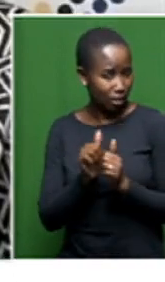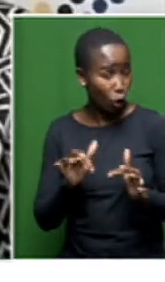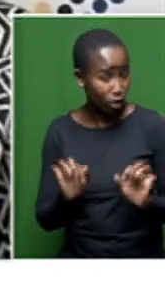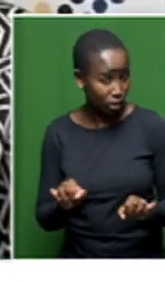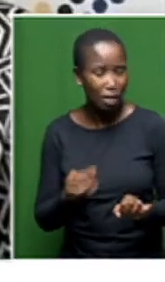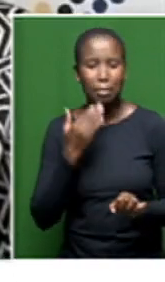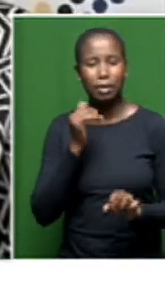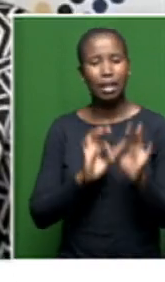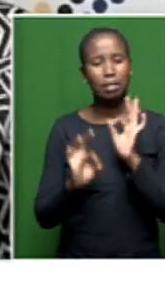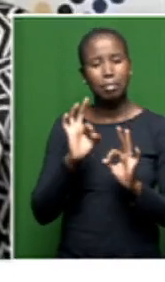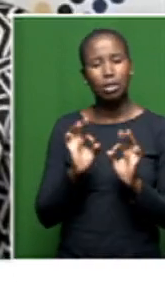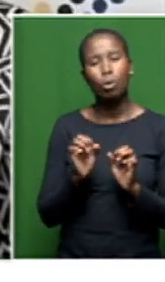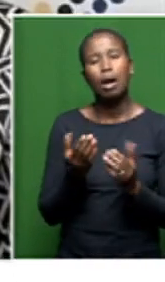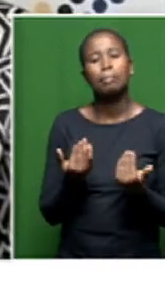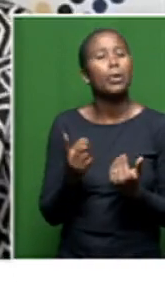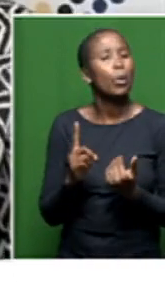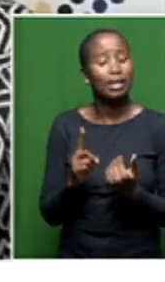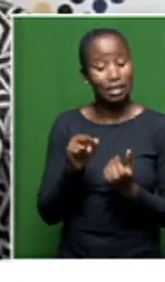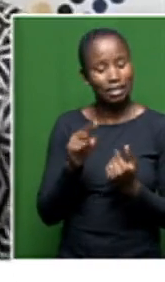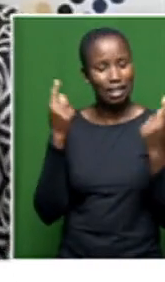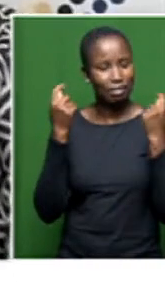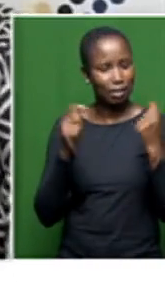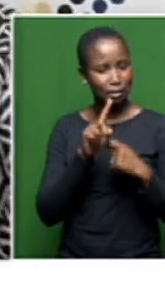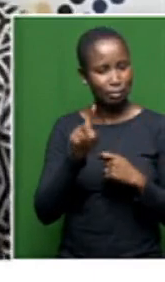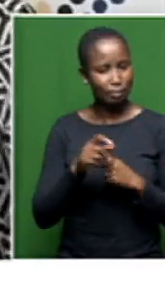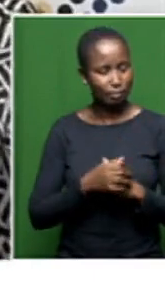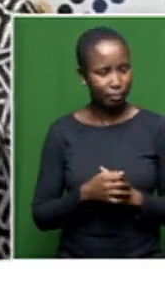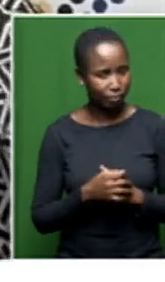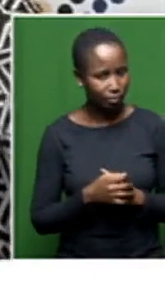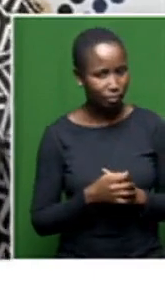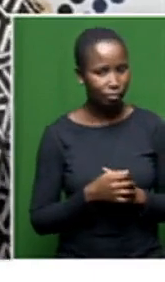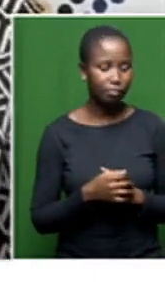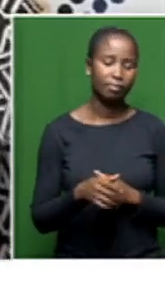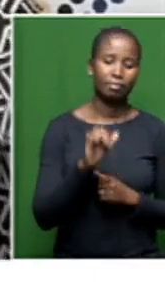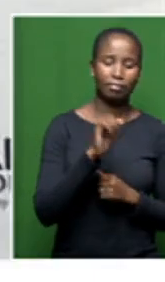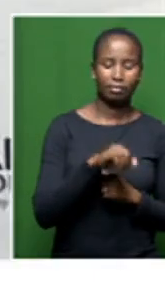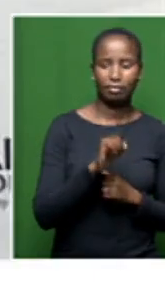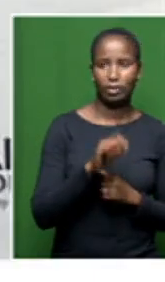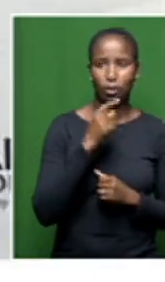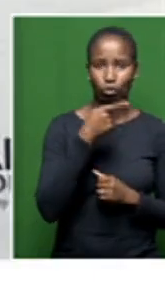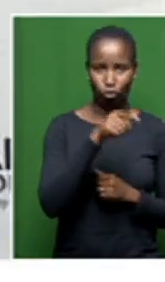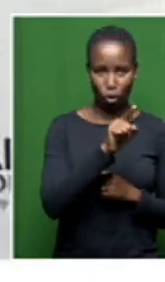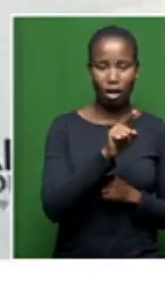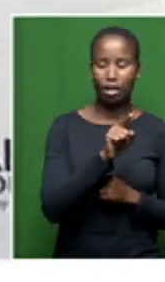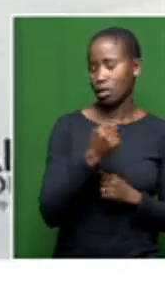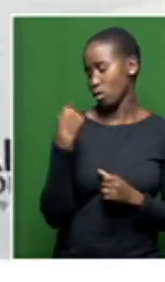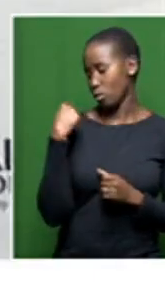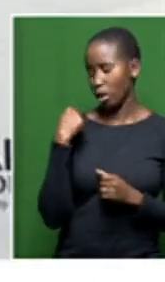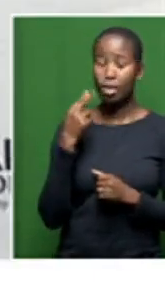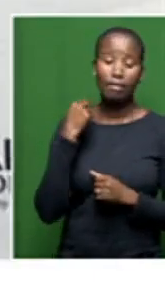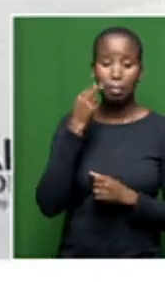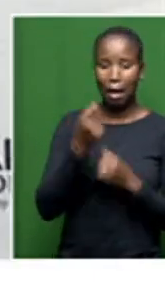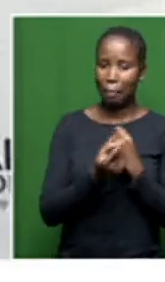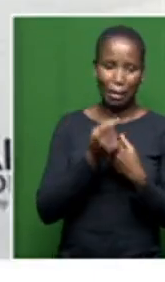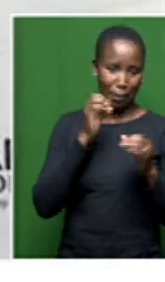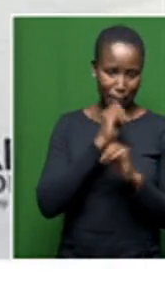to us about what to expect this time. So you're right, we didn't have one last November, as we'd had a